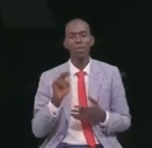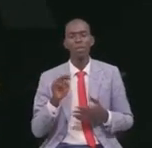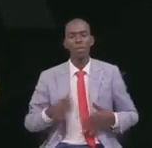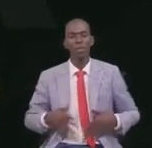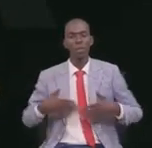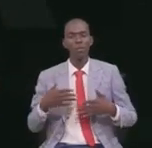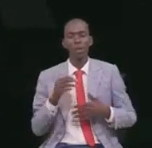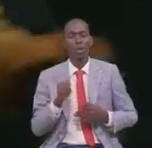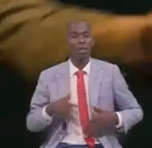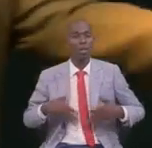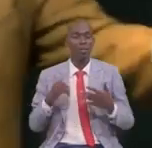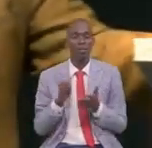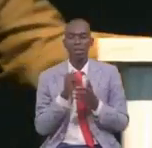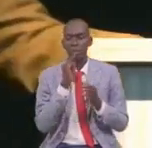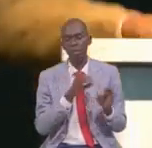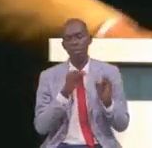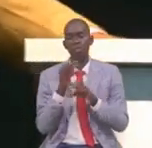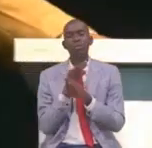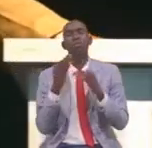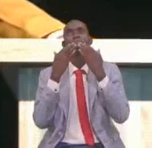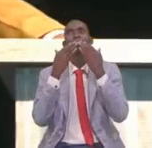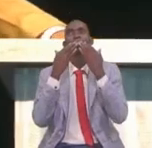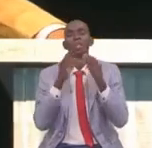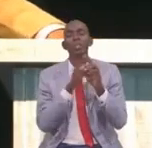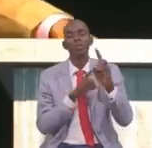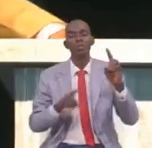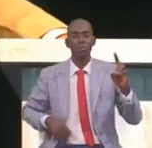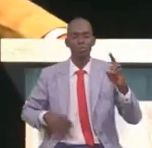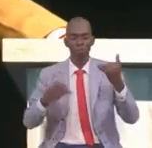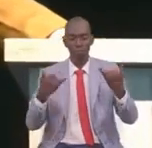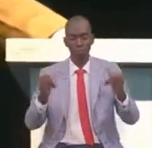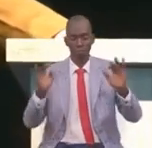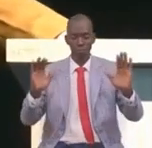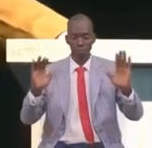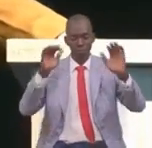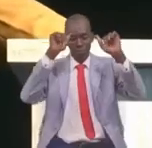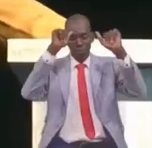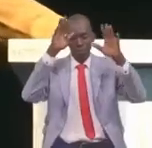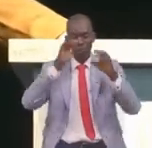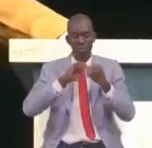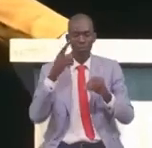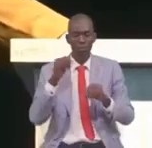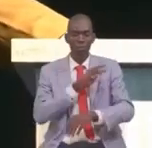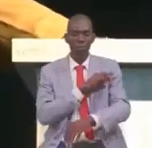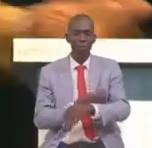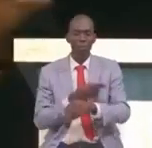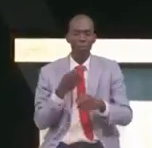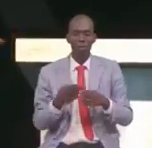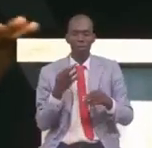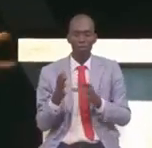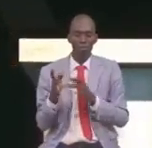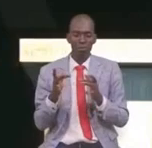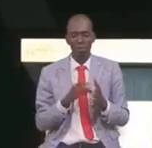life that is set free. Thank you, Lord. I'm praying for you now, Father. in the mighty name of Jesus.